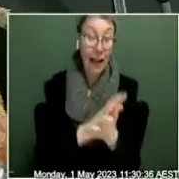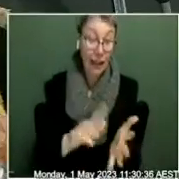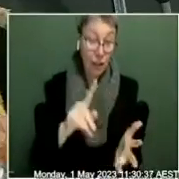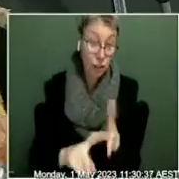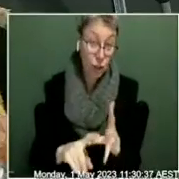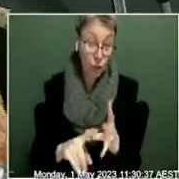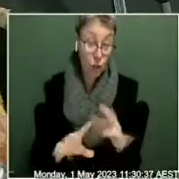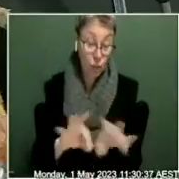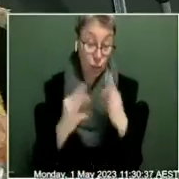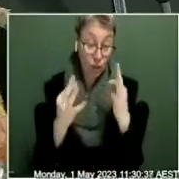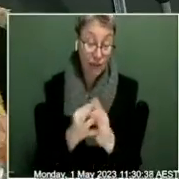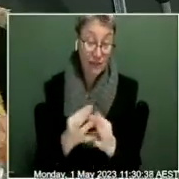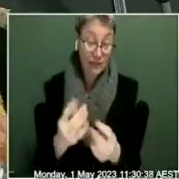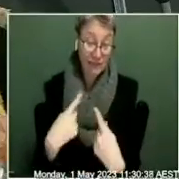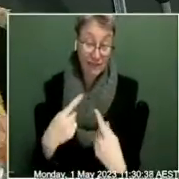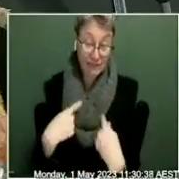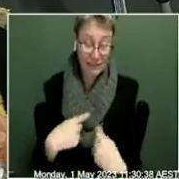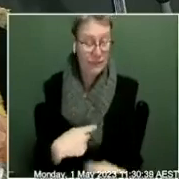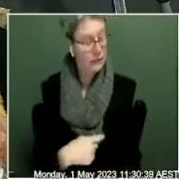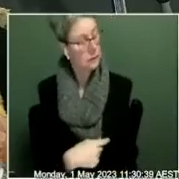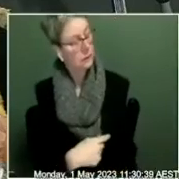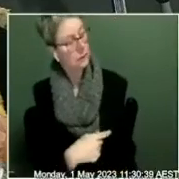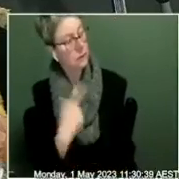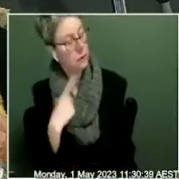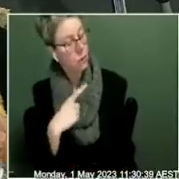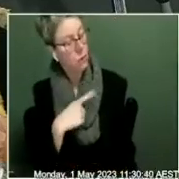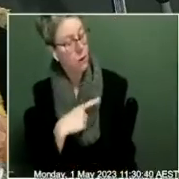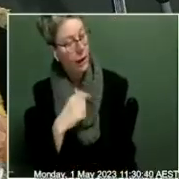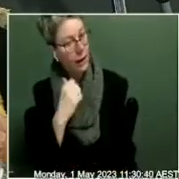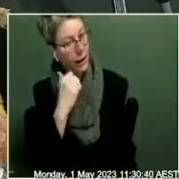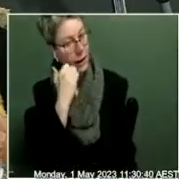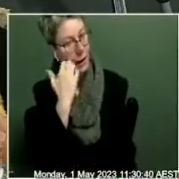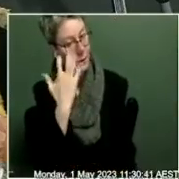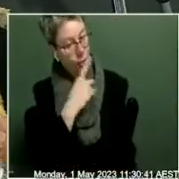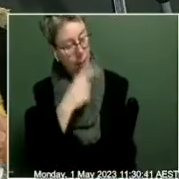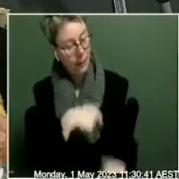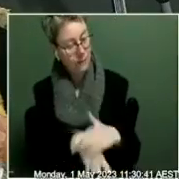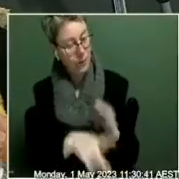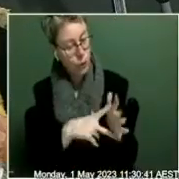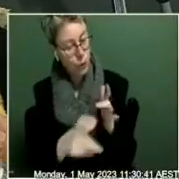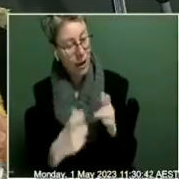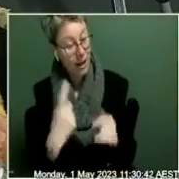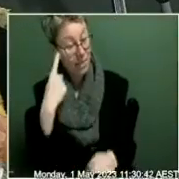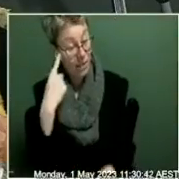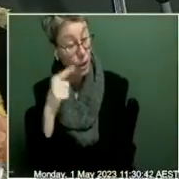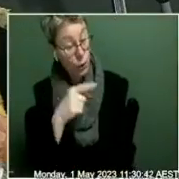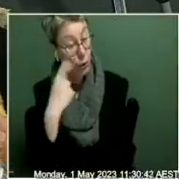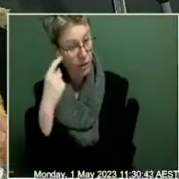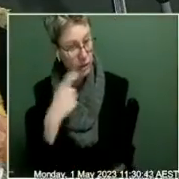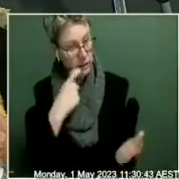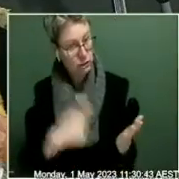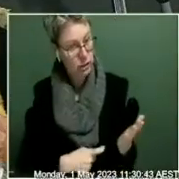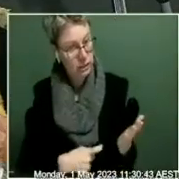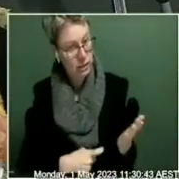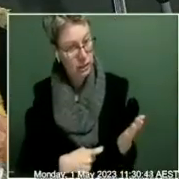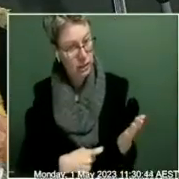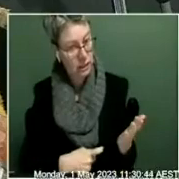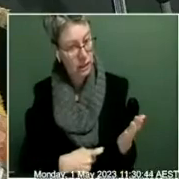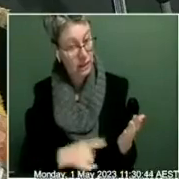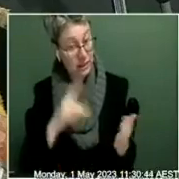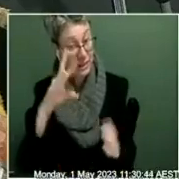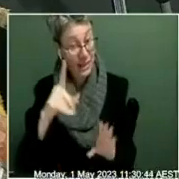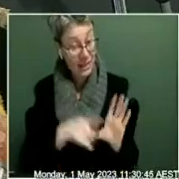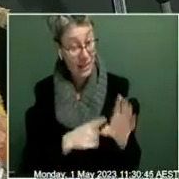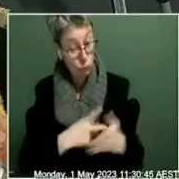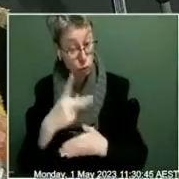seriously? 5 years into a 10-year program, you have not put in the monitoring and evaluation that you